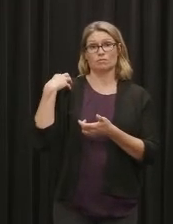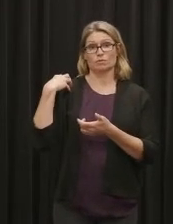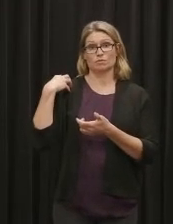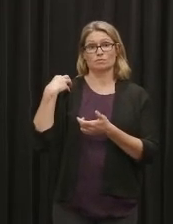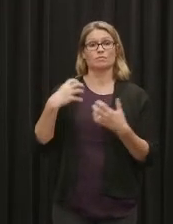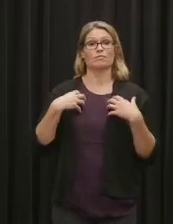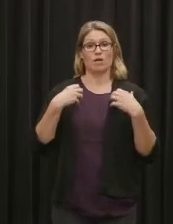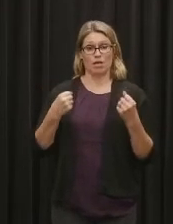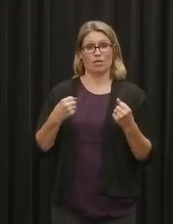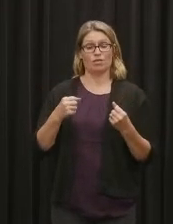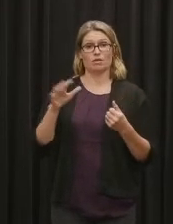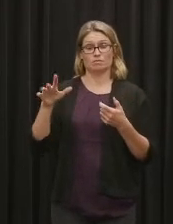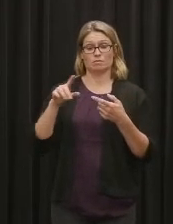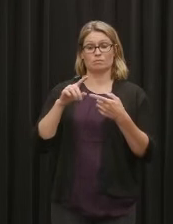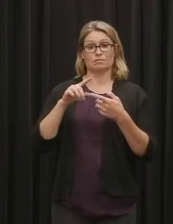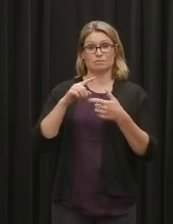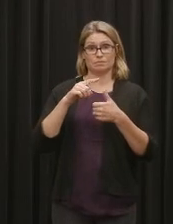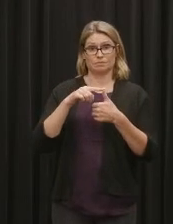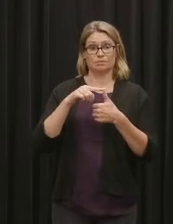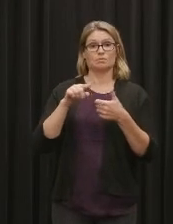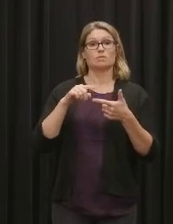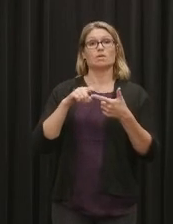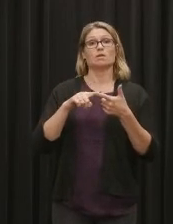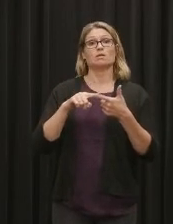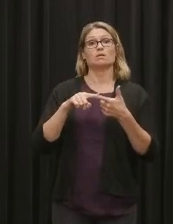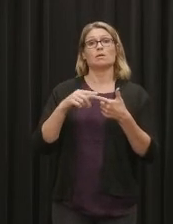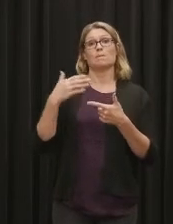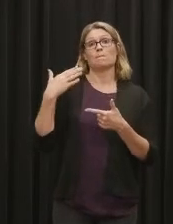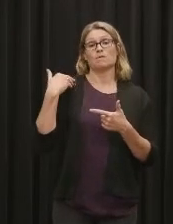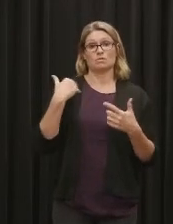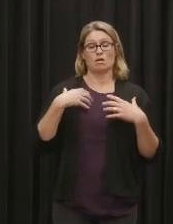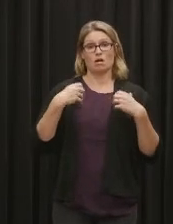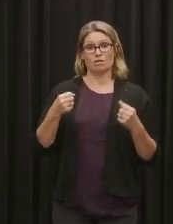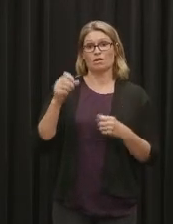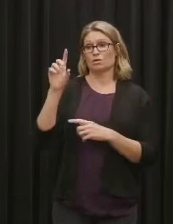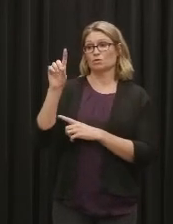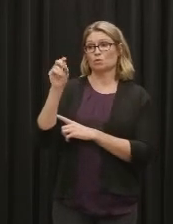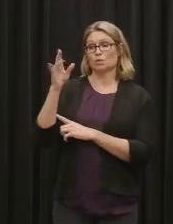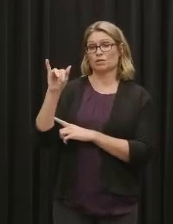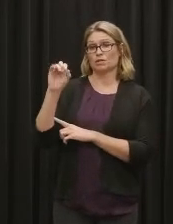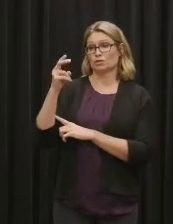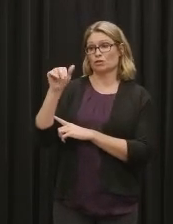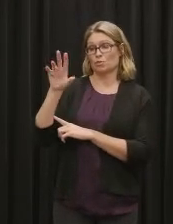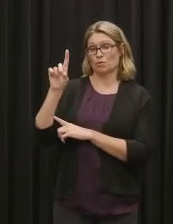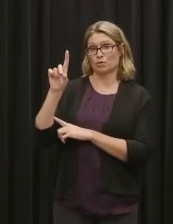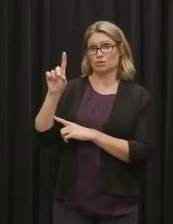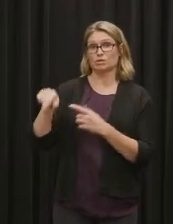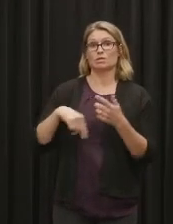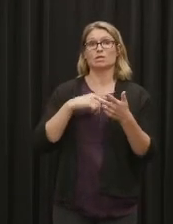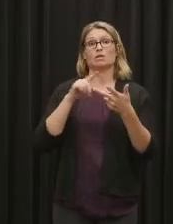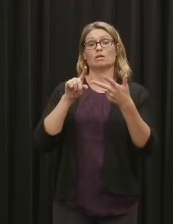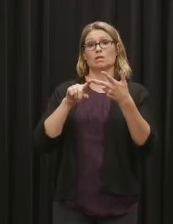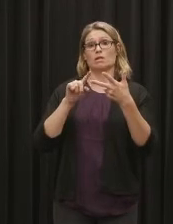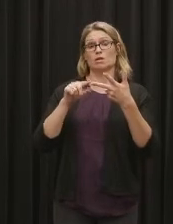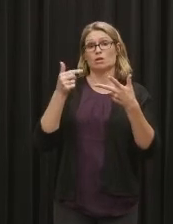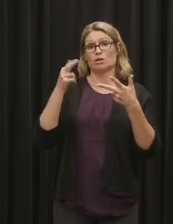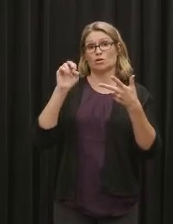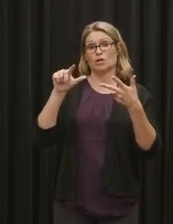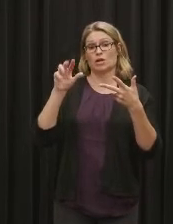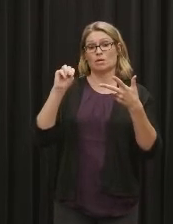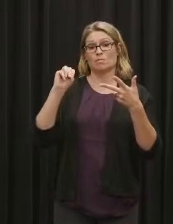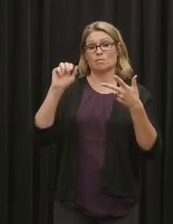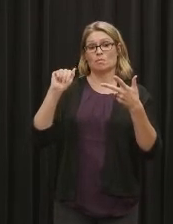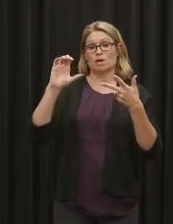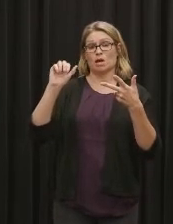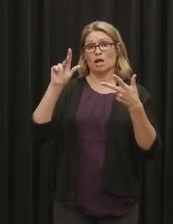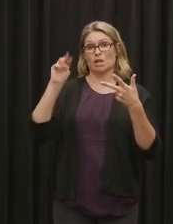Health. The Honourable Dorothy Shepherd, Minister of Health, and Greg McCollum, Director of the New Brunswick